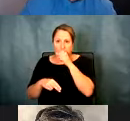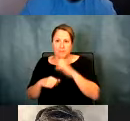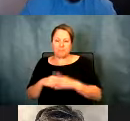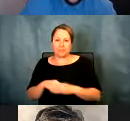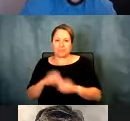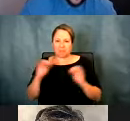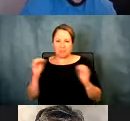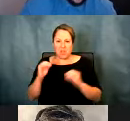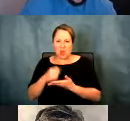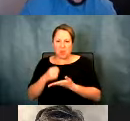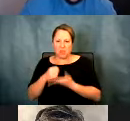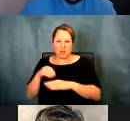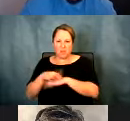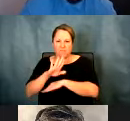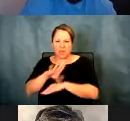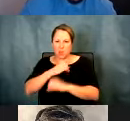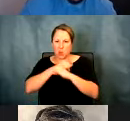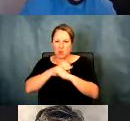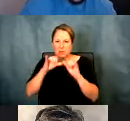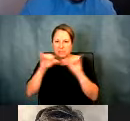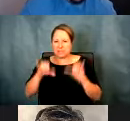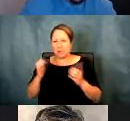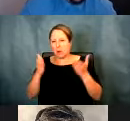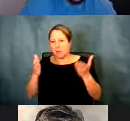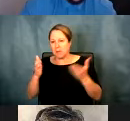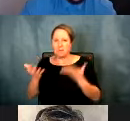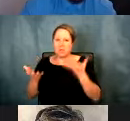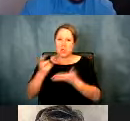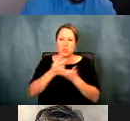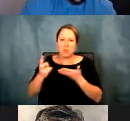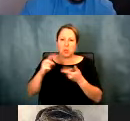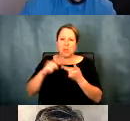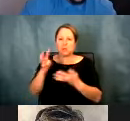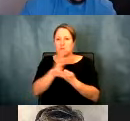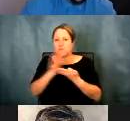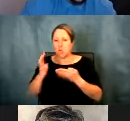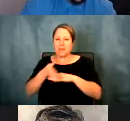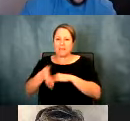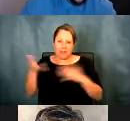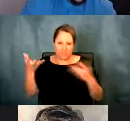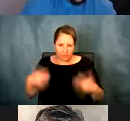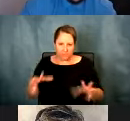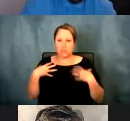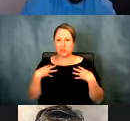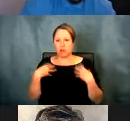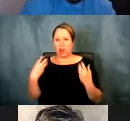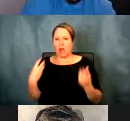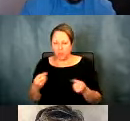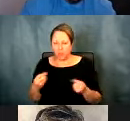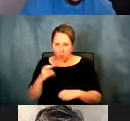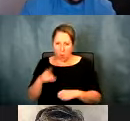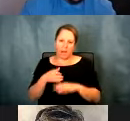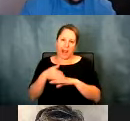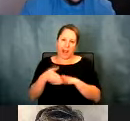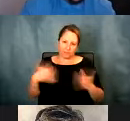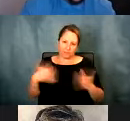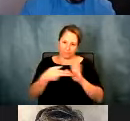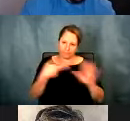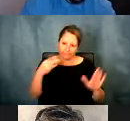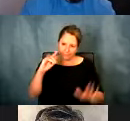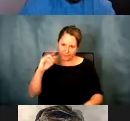system, then the recommendation now can be like up to 2 to 4 weeks after you have recovered or after you were diagnosed with COVID, that you can go ahead and